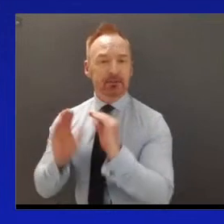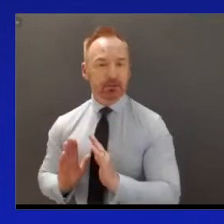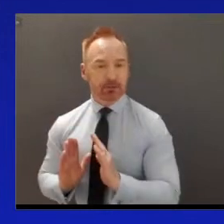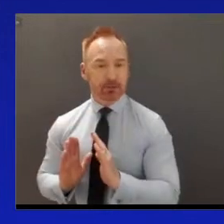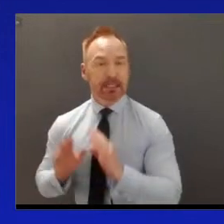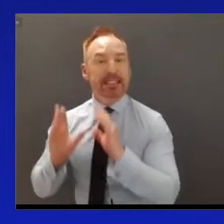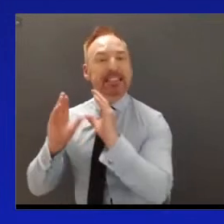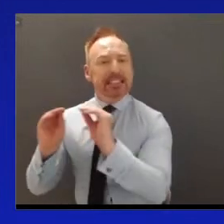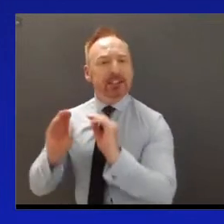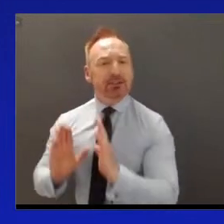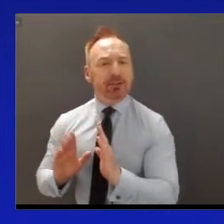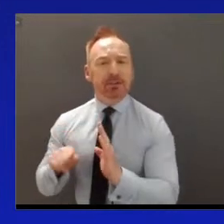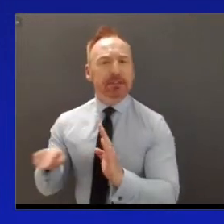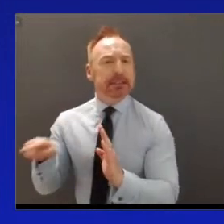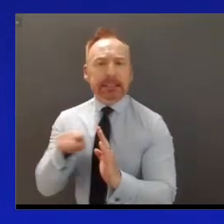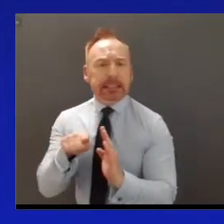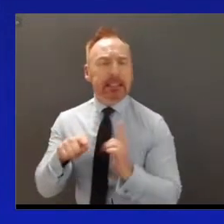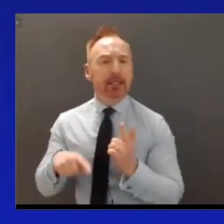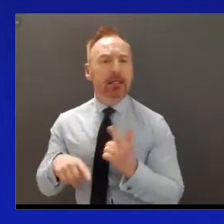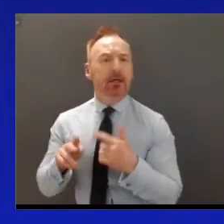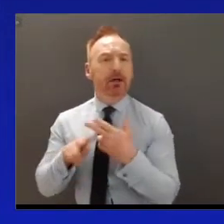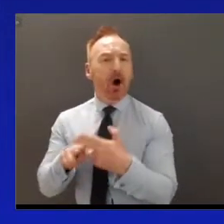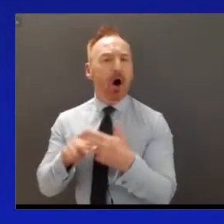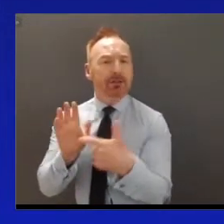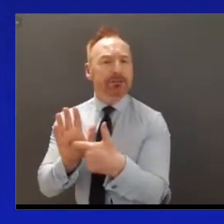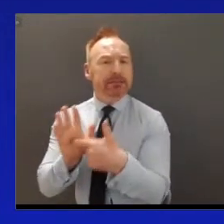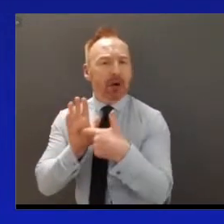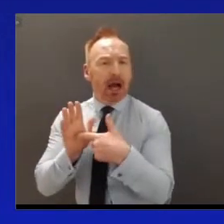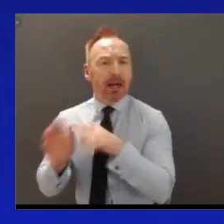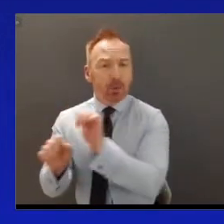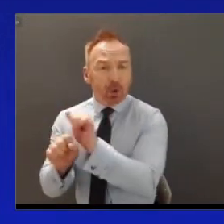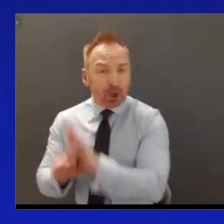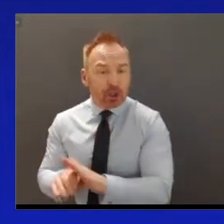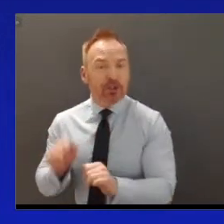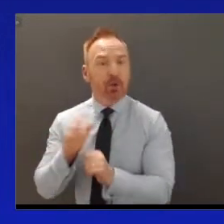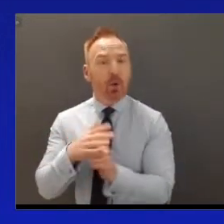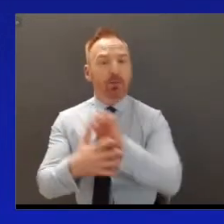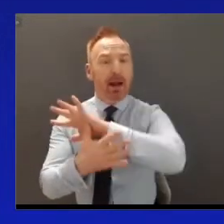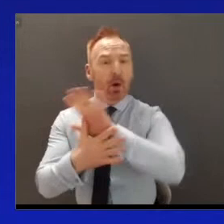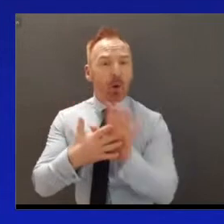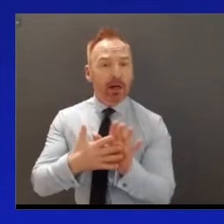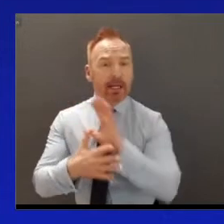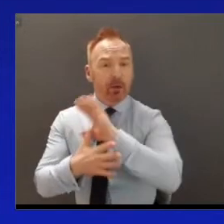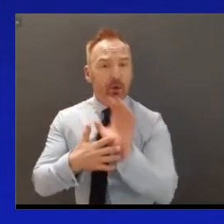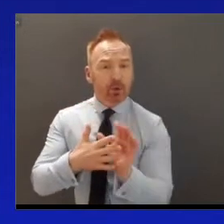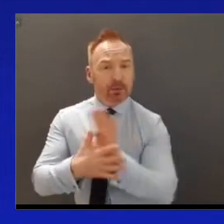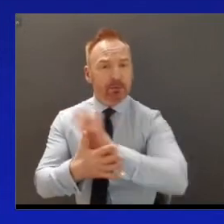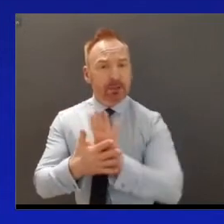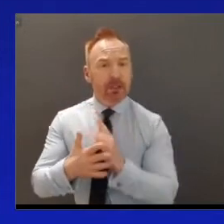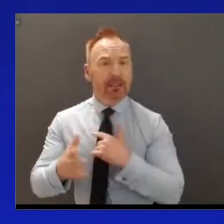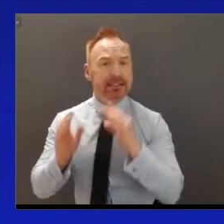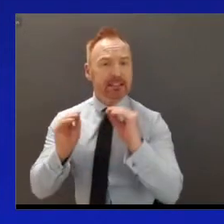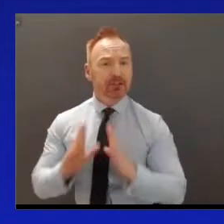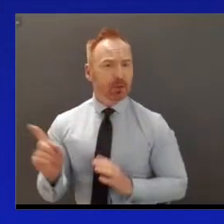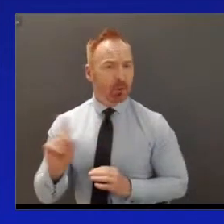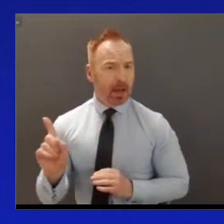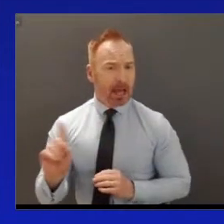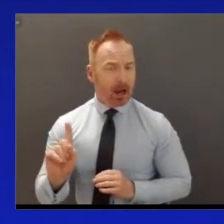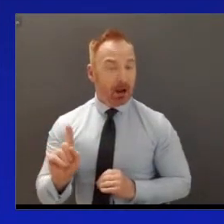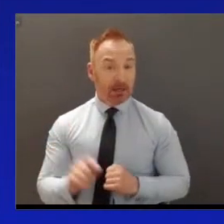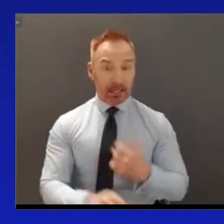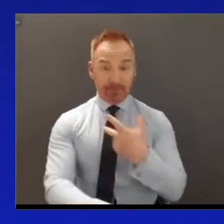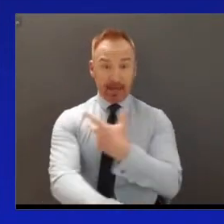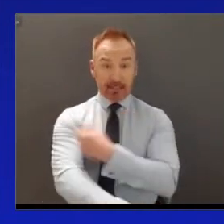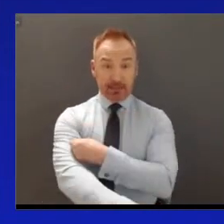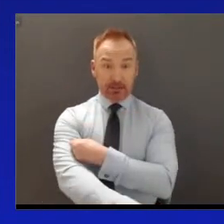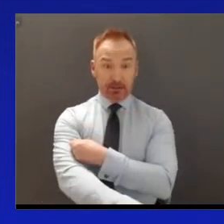might fall in terms of essential workers or priority groups. Maybe another way to ask that would be, is vaccinations of